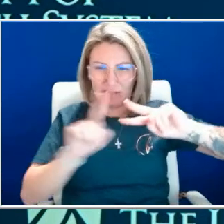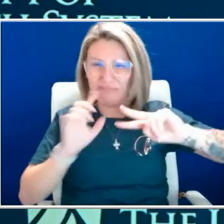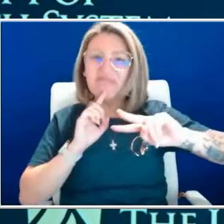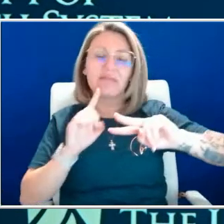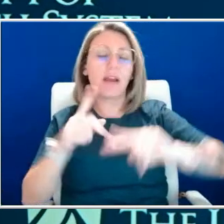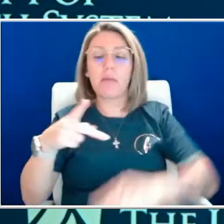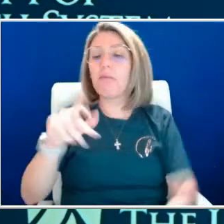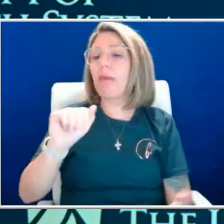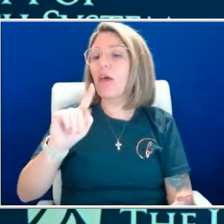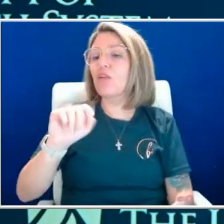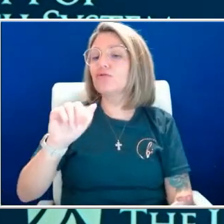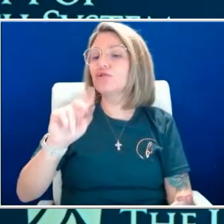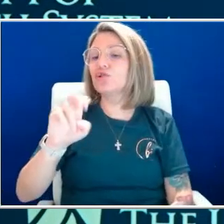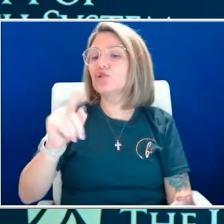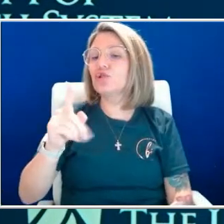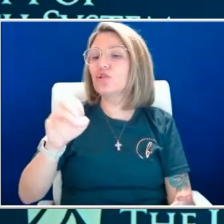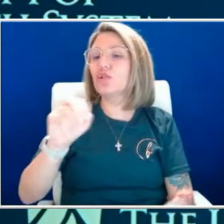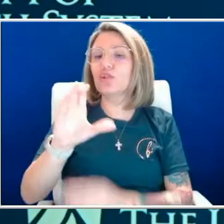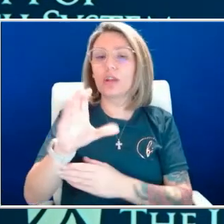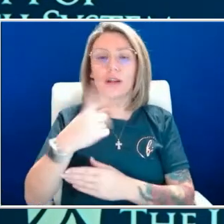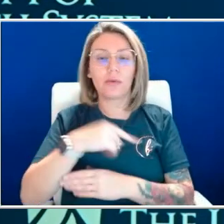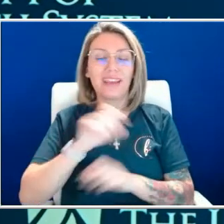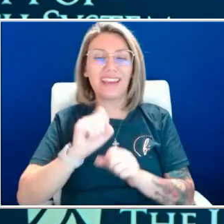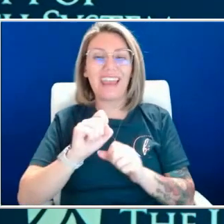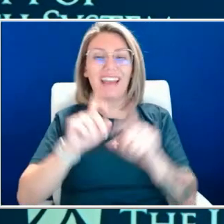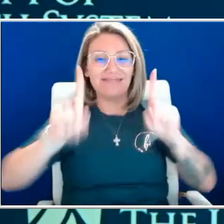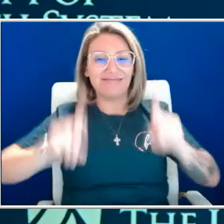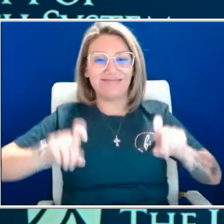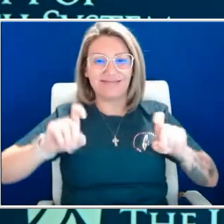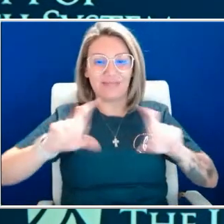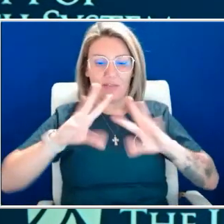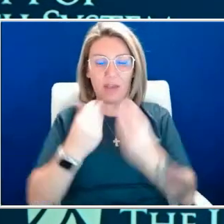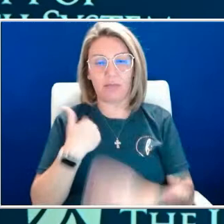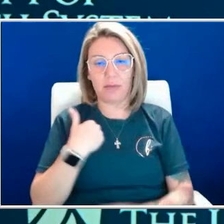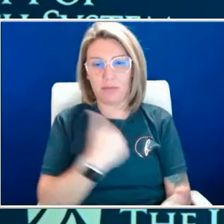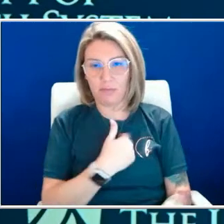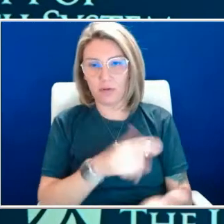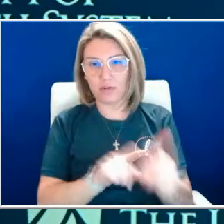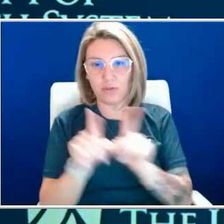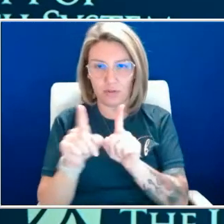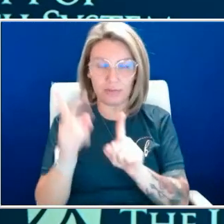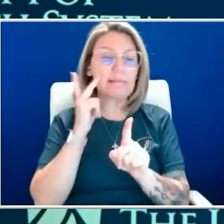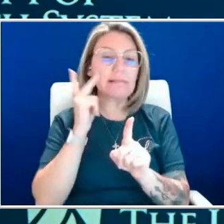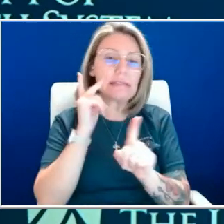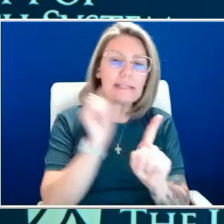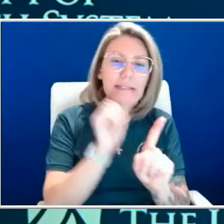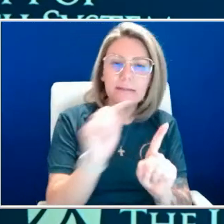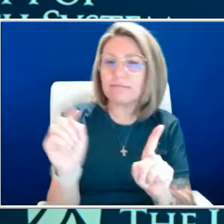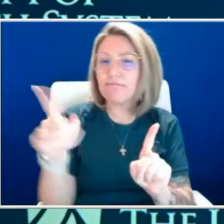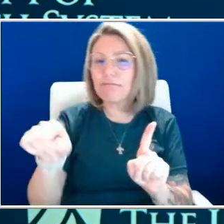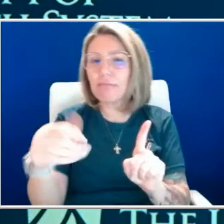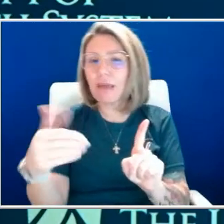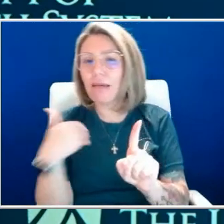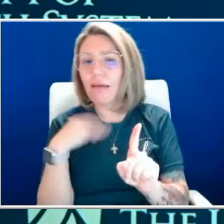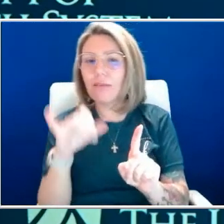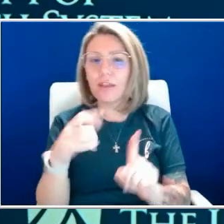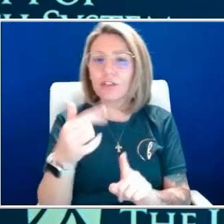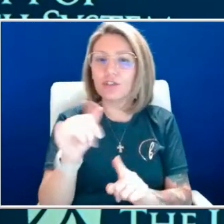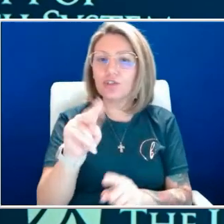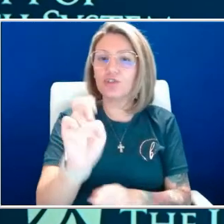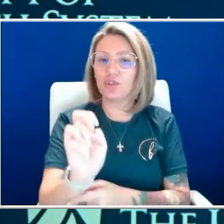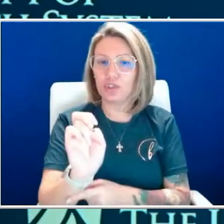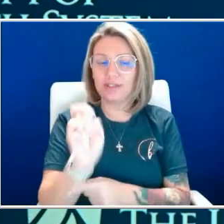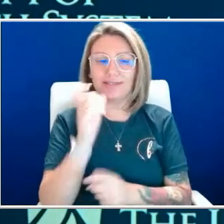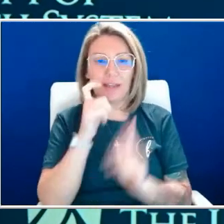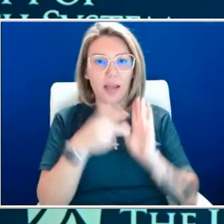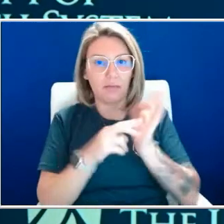then we can use that gene to screen family members. To see if they have that gene. And if they have that gene, it doesn't mean that they're going to